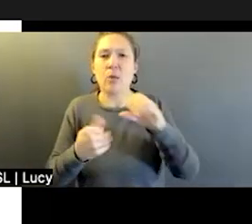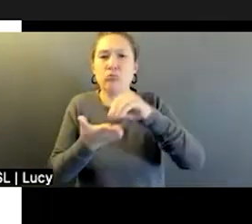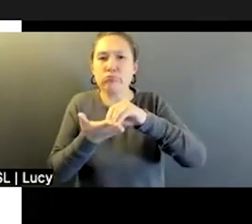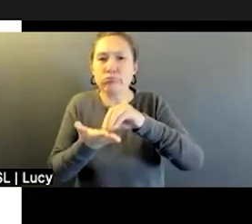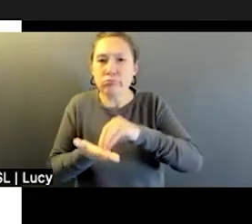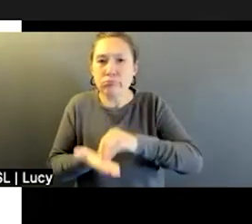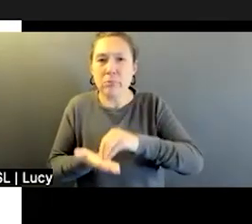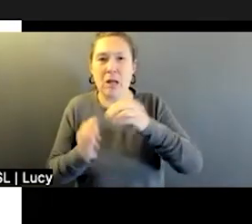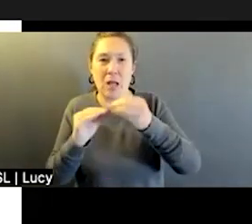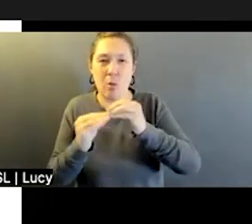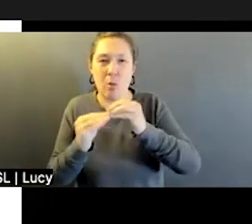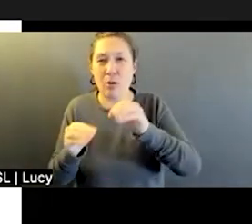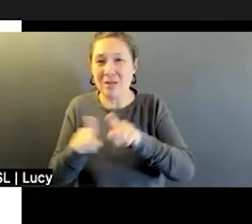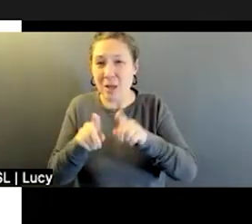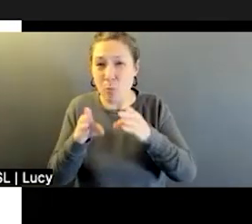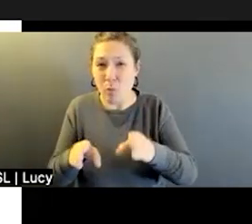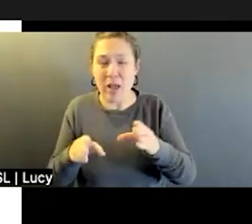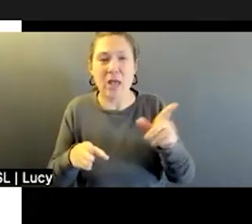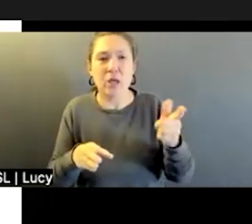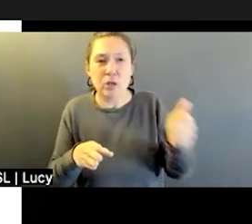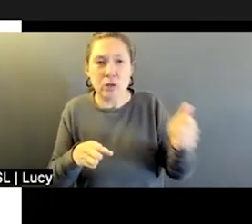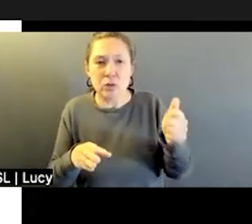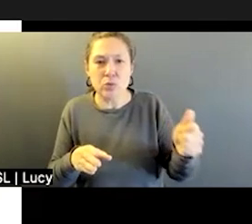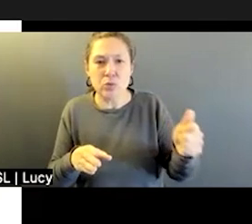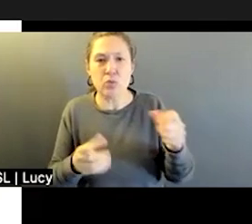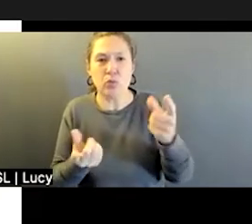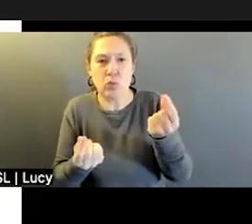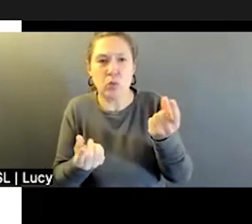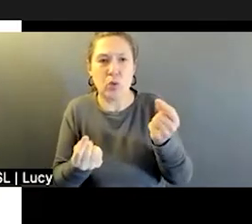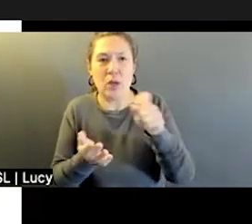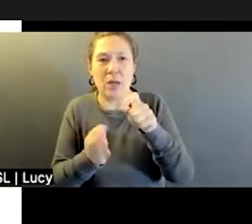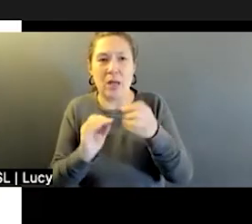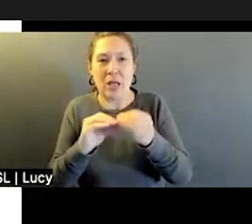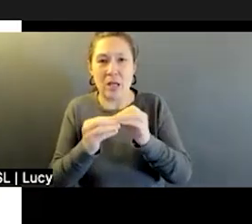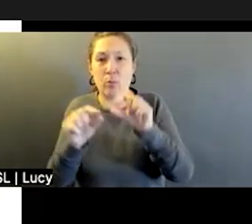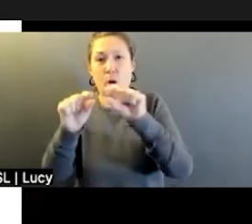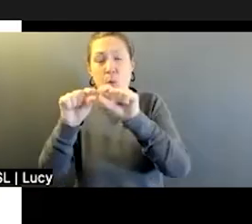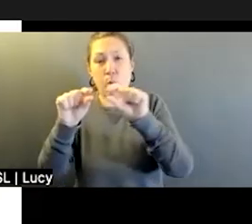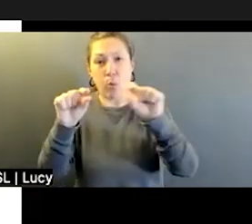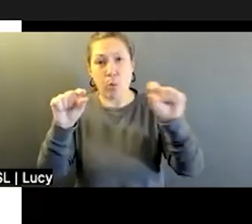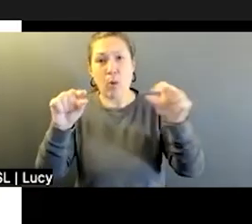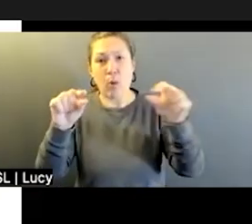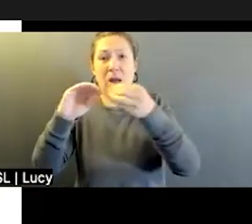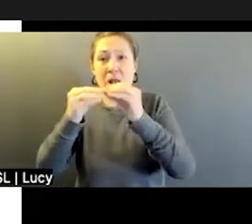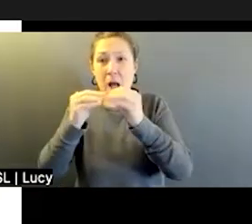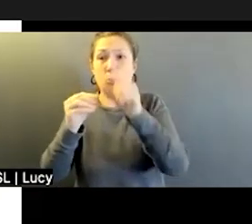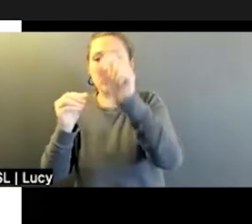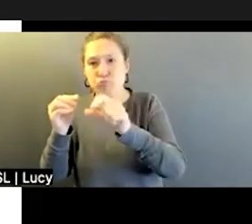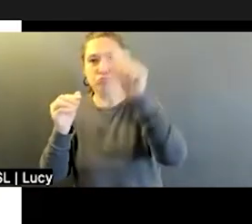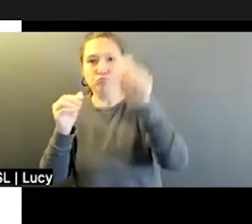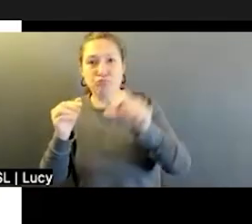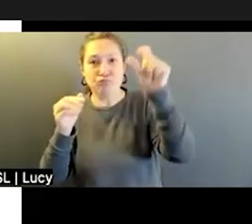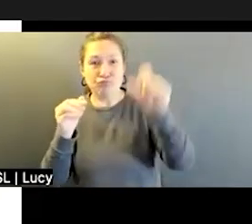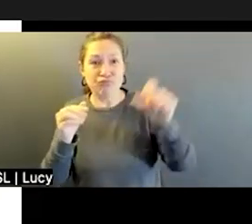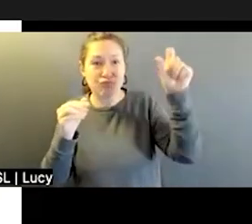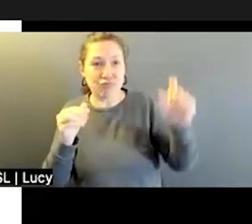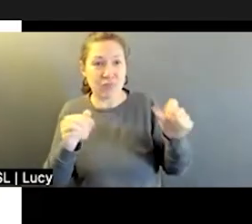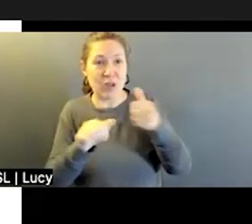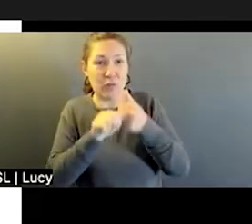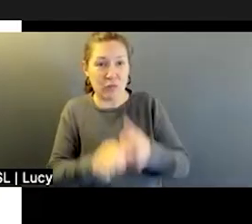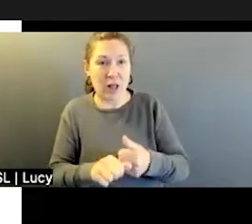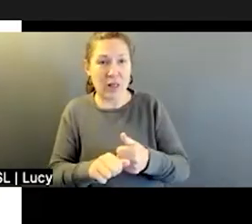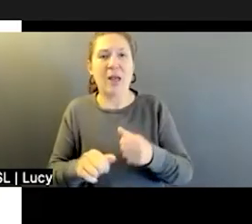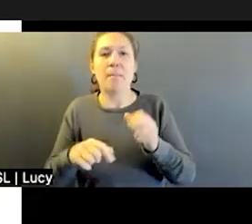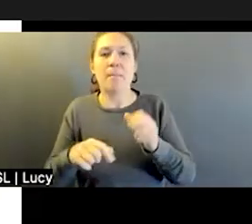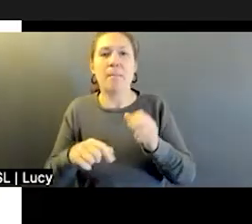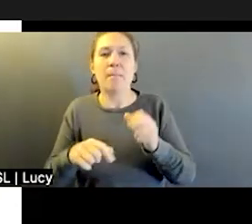this, he wrote numbers on lines, lining up digits on columns, and we go to slide 6, with the coding